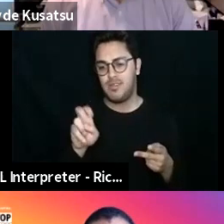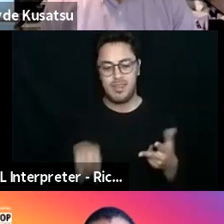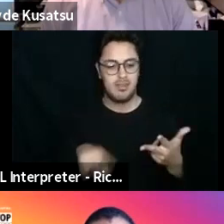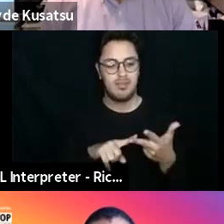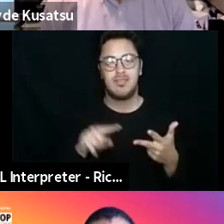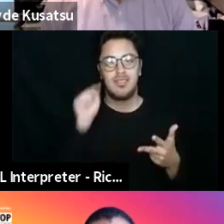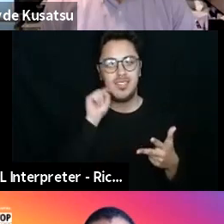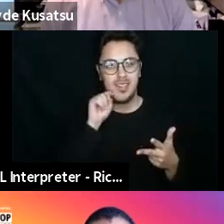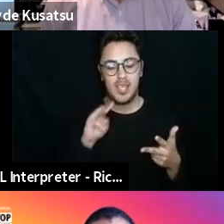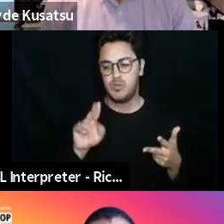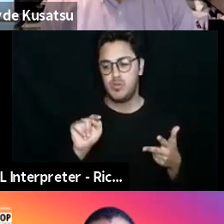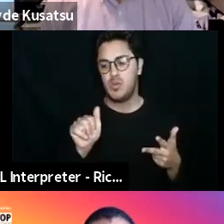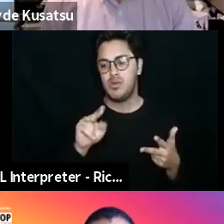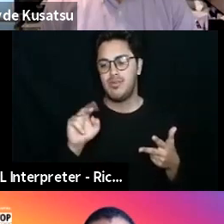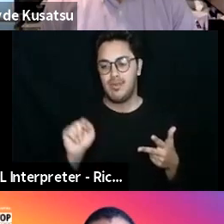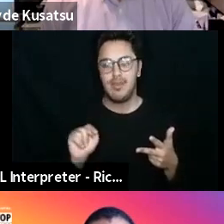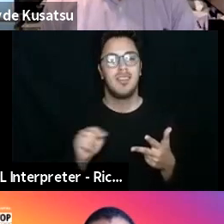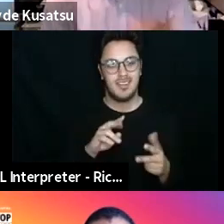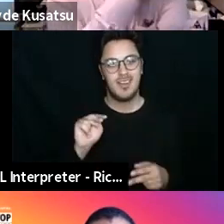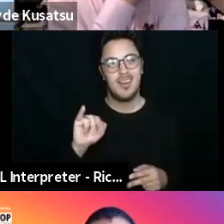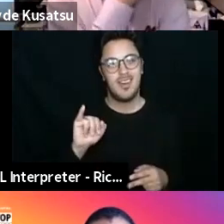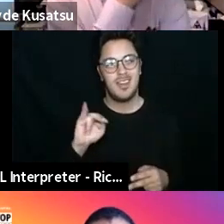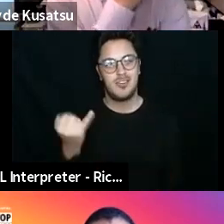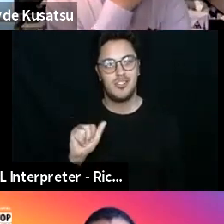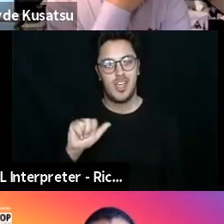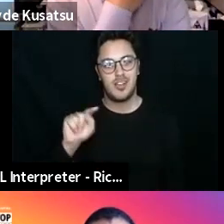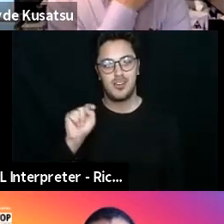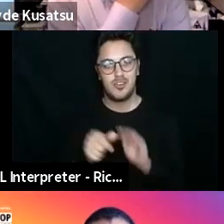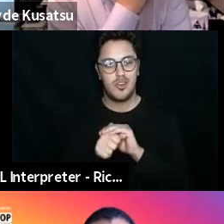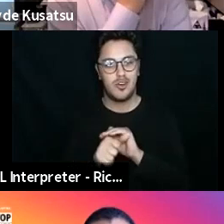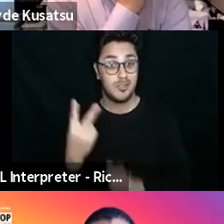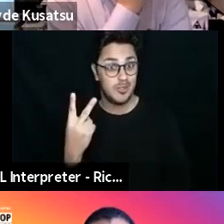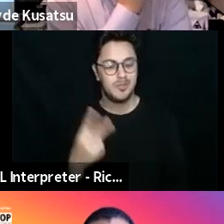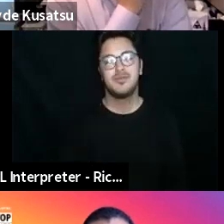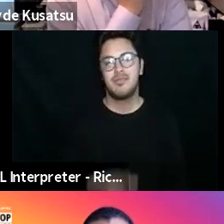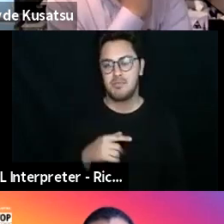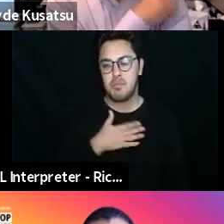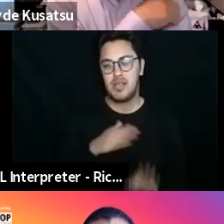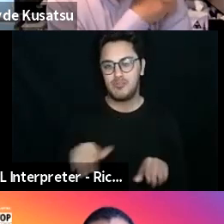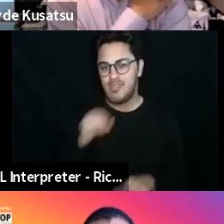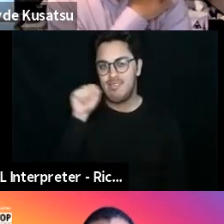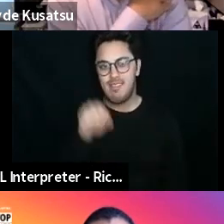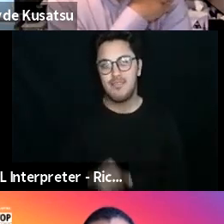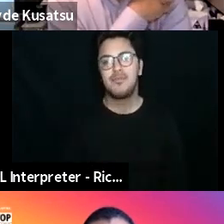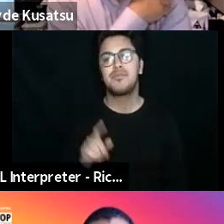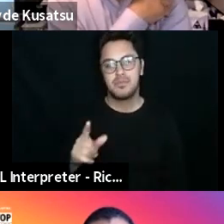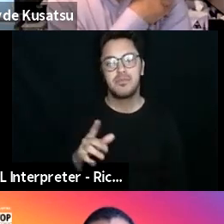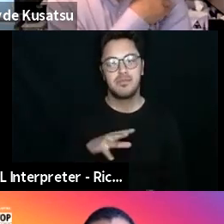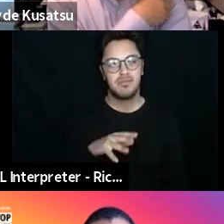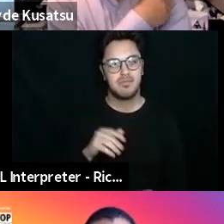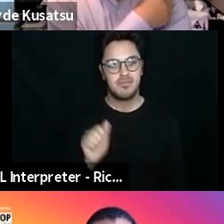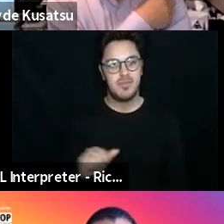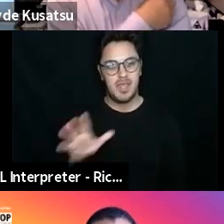Turtles 2, which I'll say my children loved. Thank you. Brian is a mixture of multiple Asian descents, a Los Angeles native.